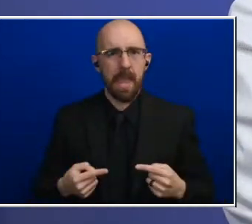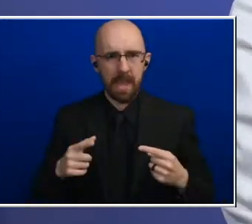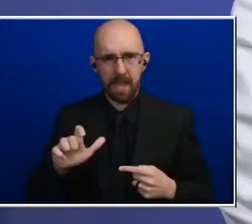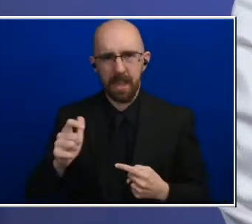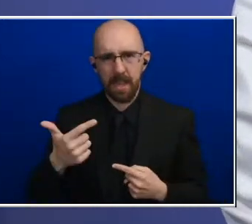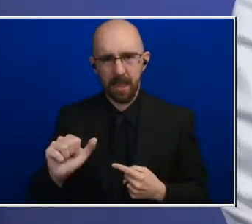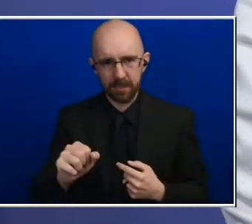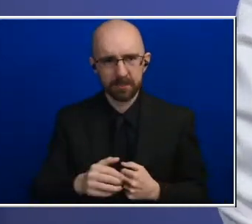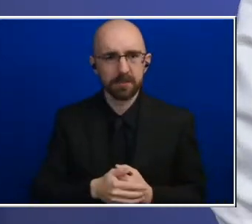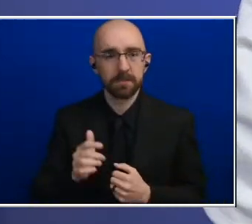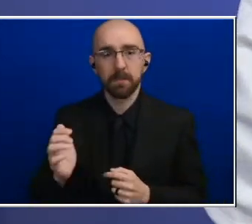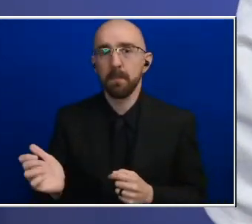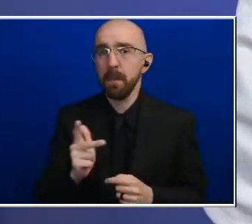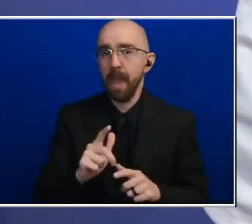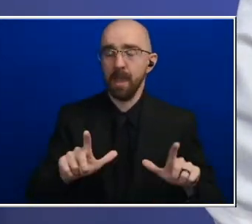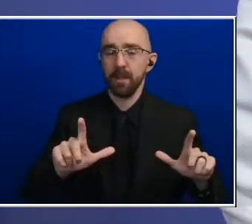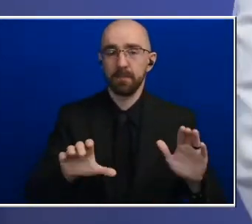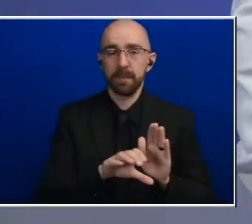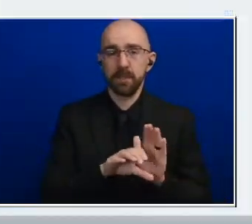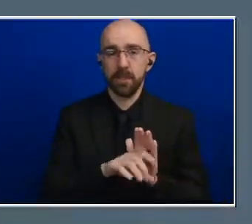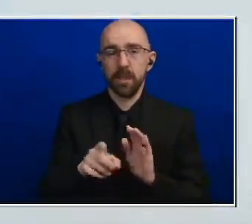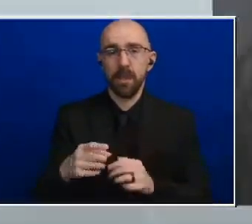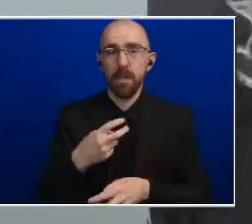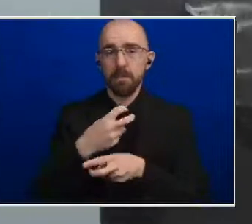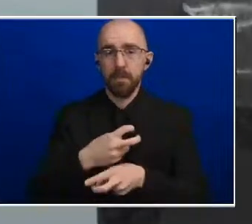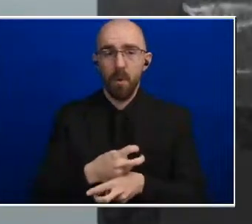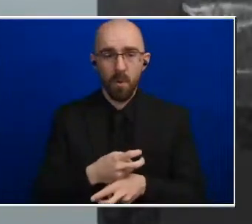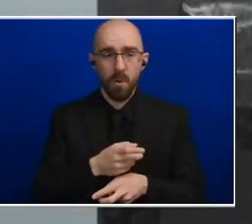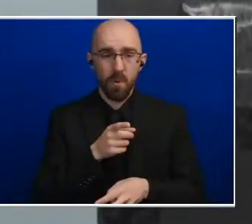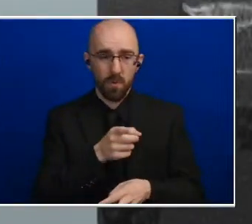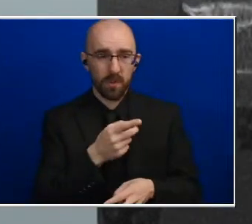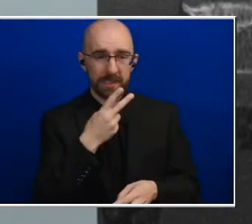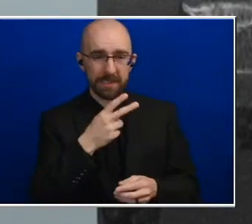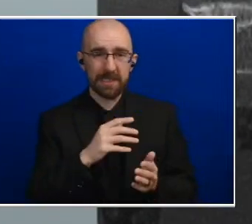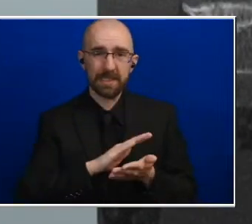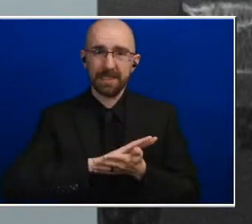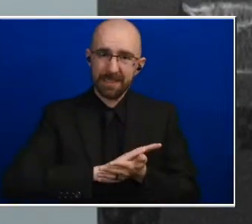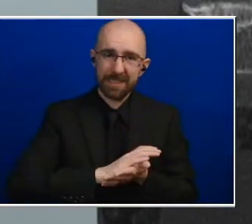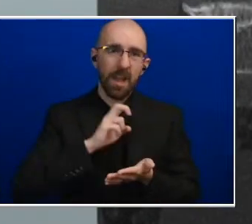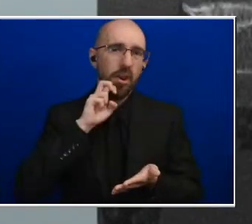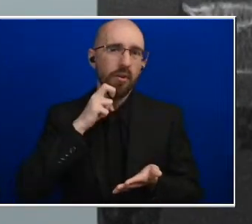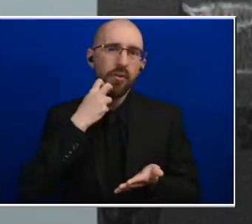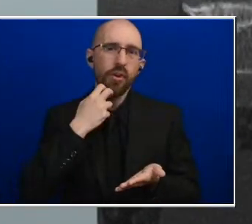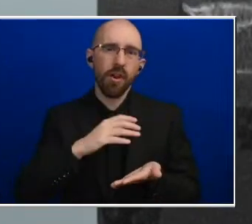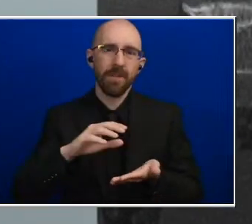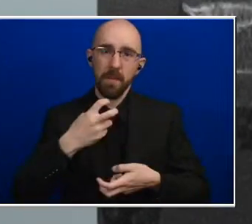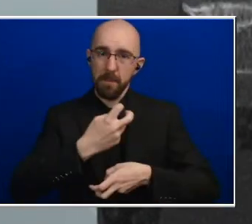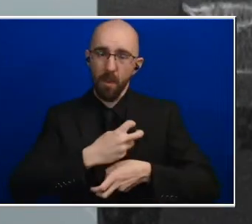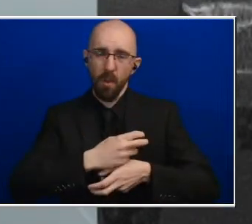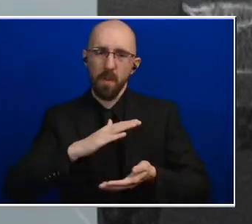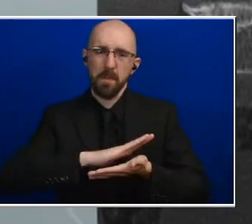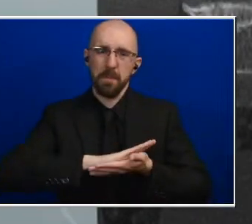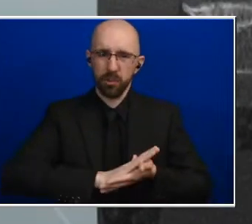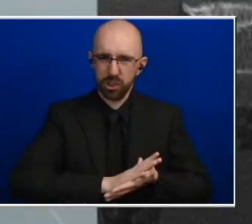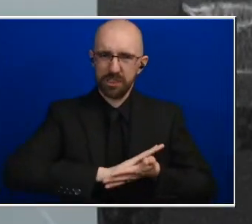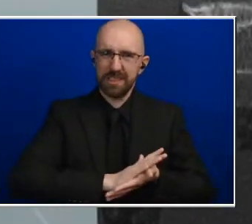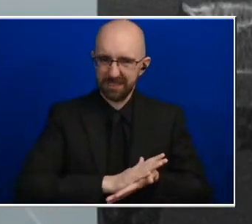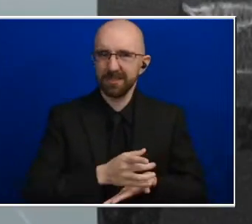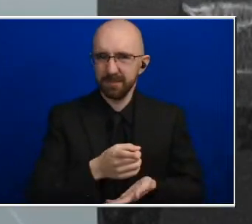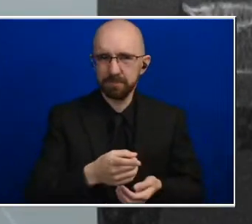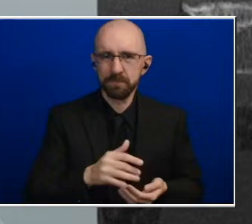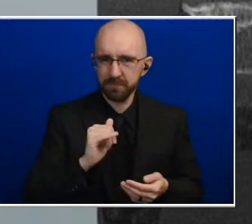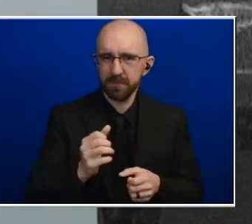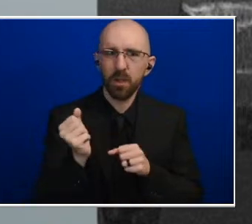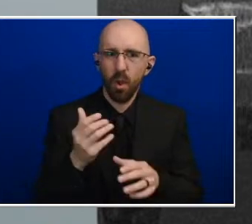one of the spikes of bone that's sitting there is pushing on his nerves. Oh, that doesn't sound good. That sounds painful. Yeah, and that's what's causing the pain. And so